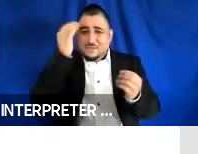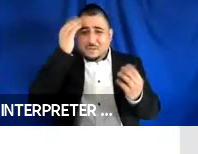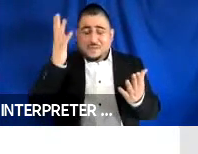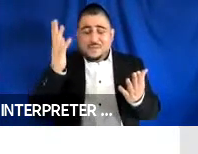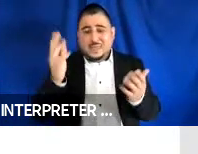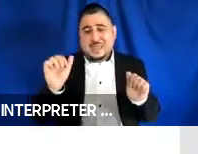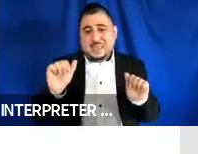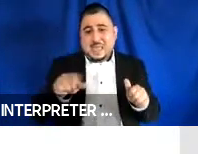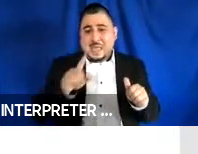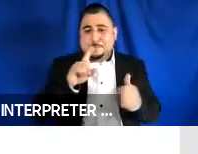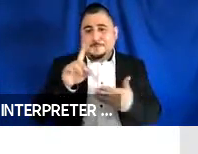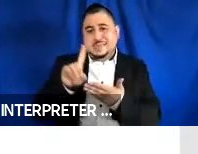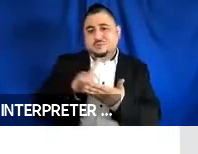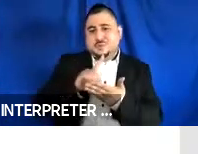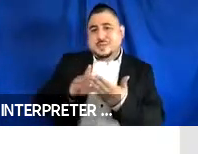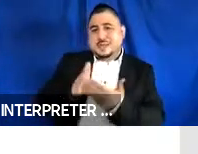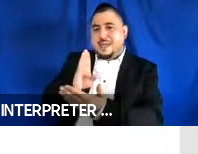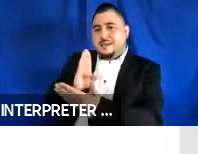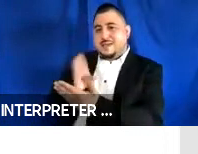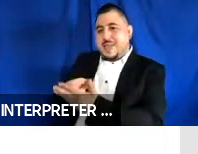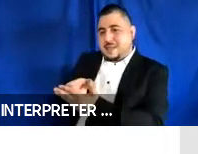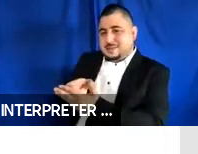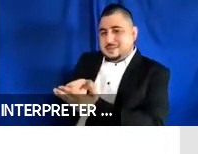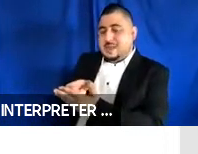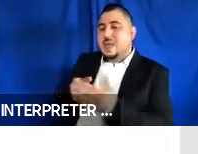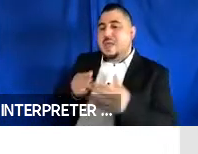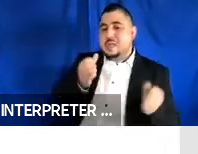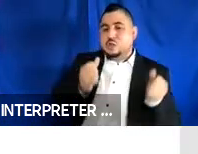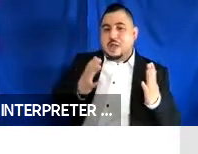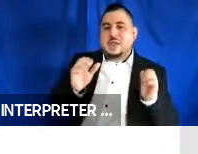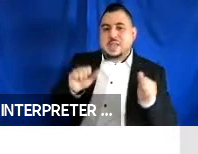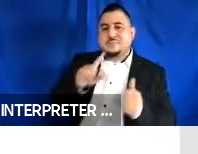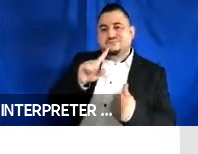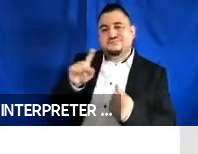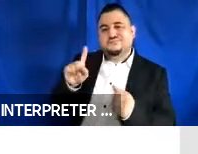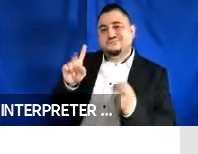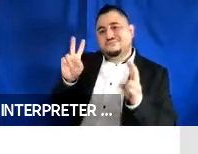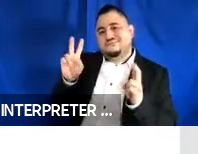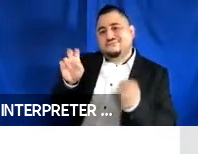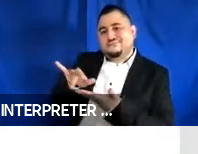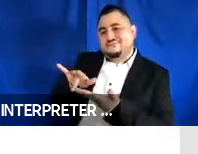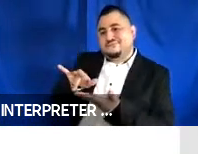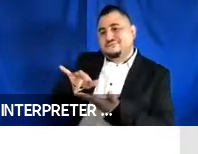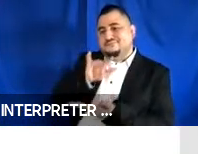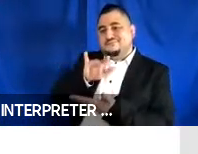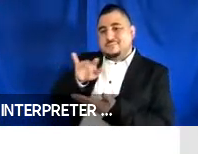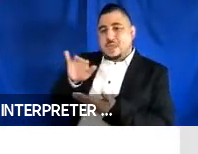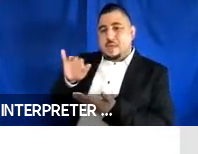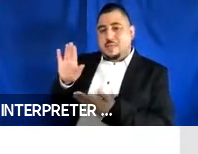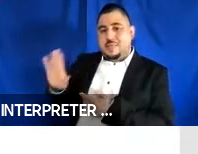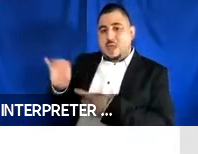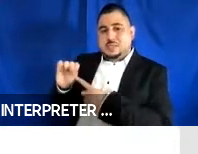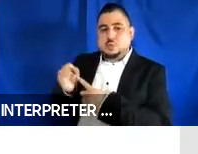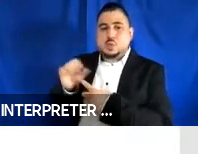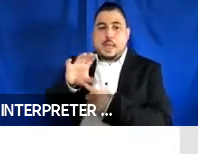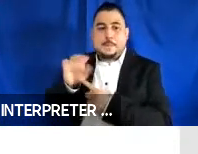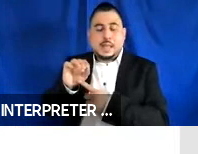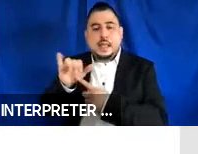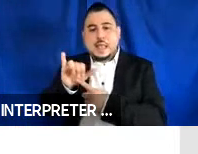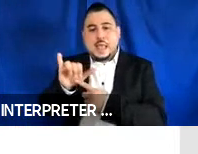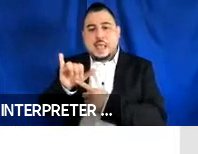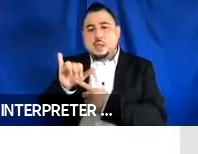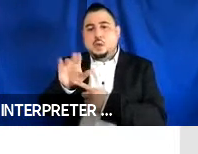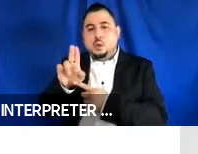could be discriminated against and drivers could, quote, take advantage of them. So companies like Uber and Lyft